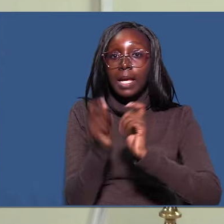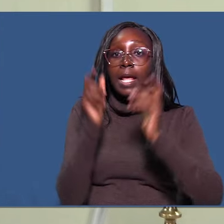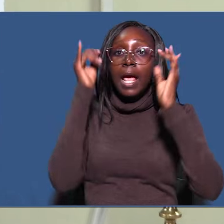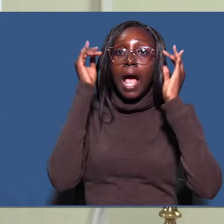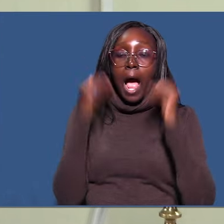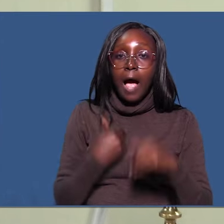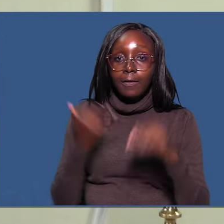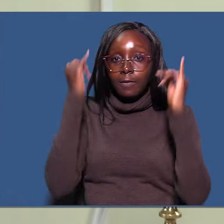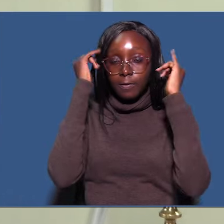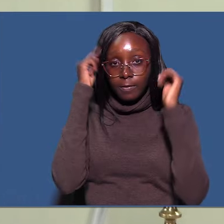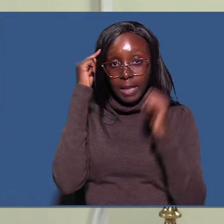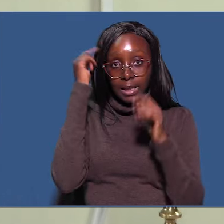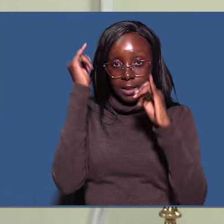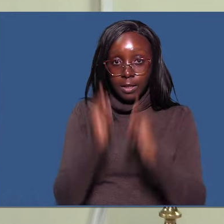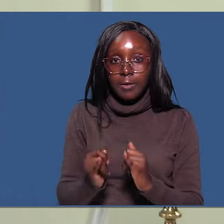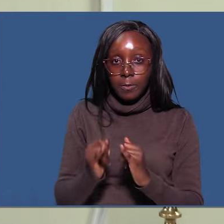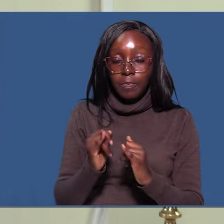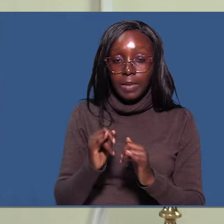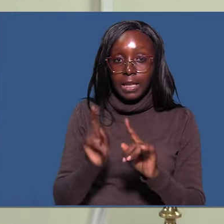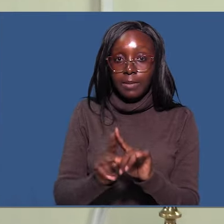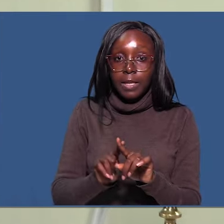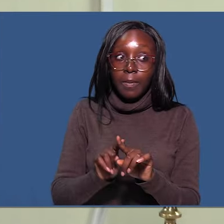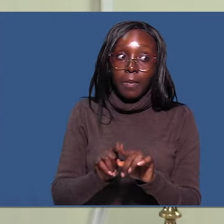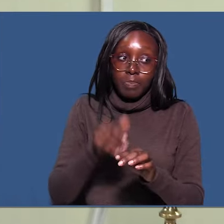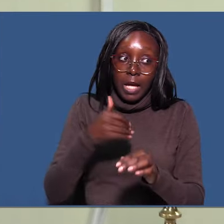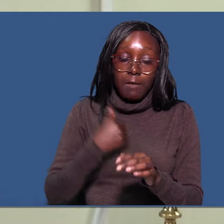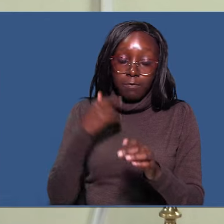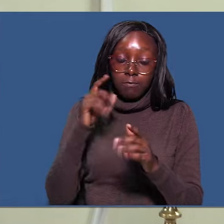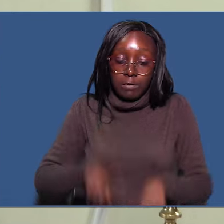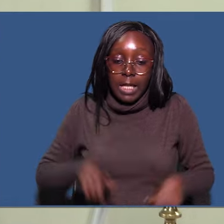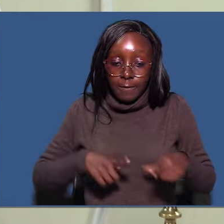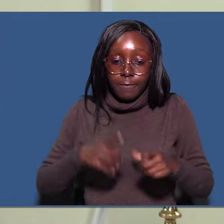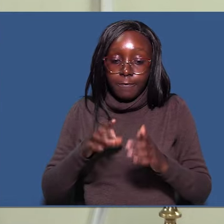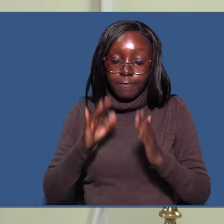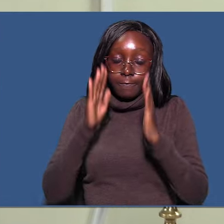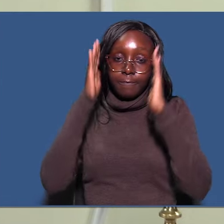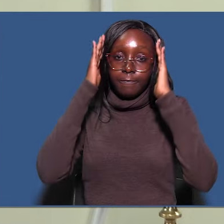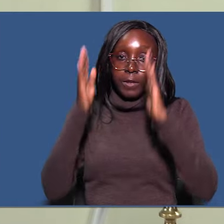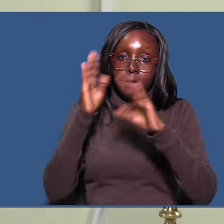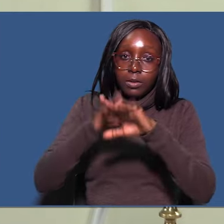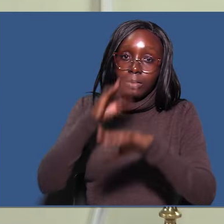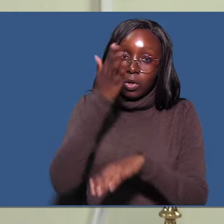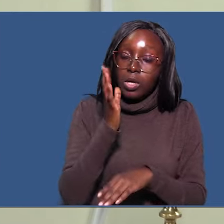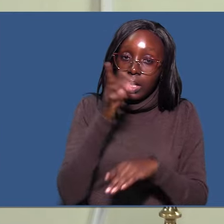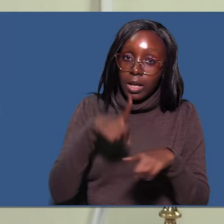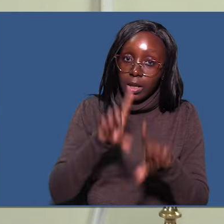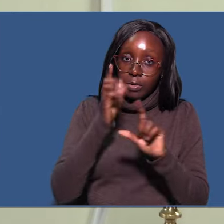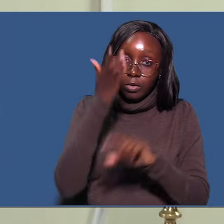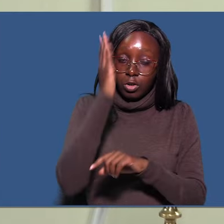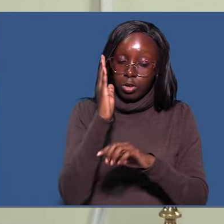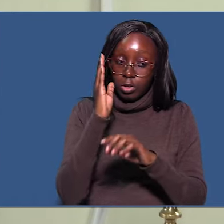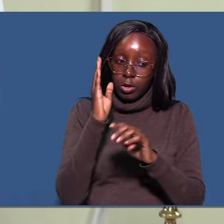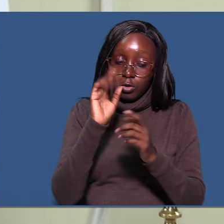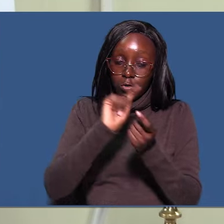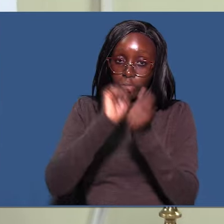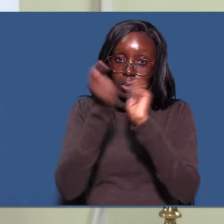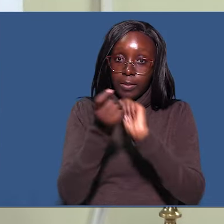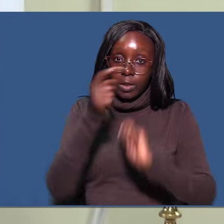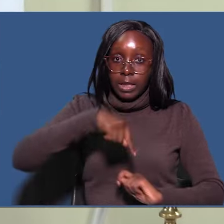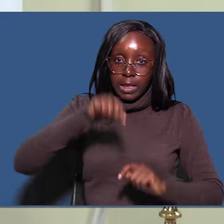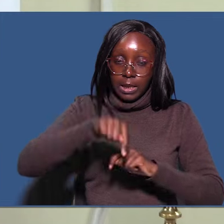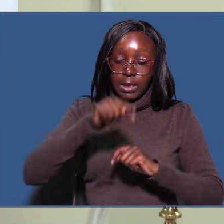I fashion our lives according to God's holy word and allow the word of God to transform us this year to what